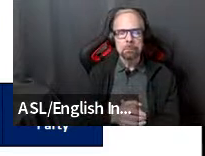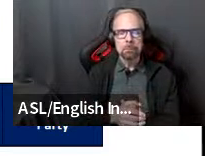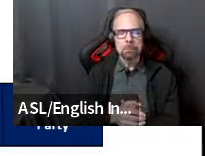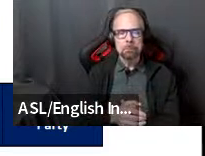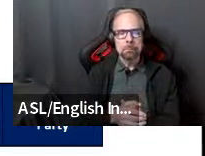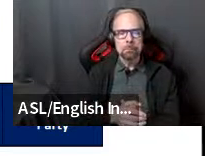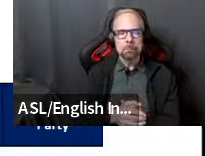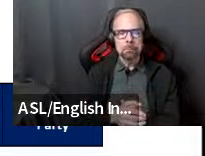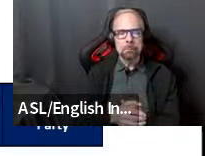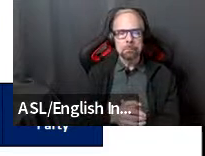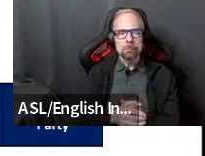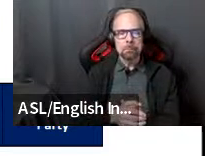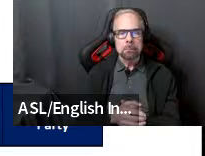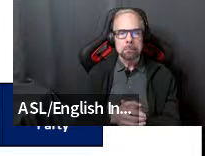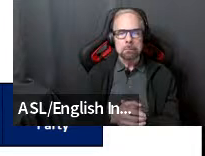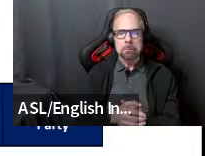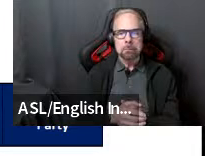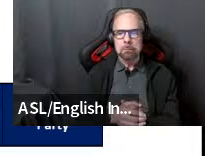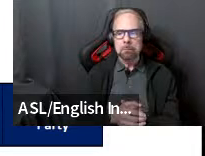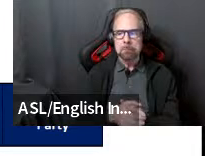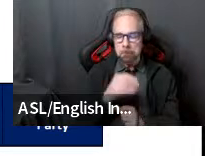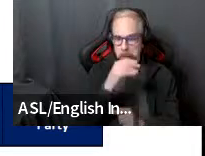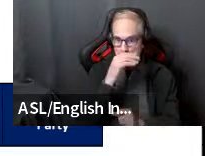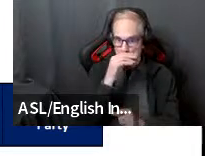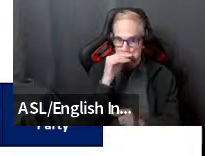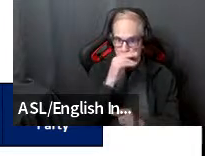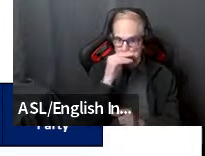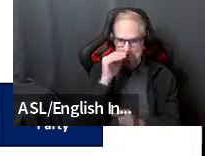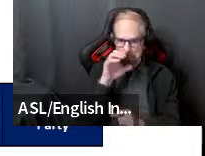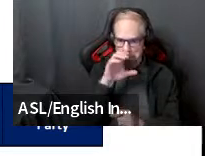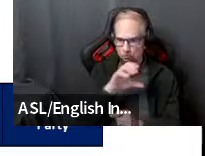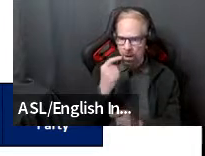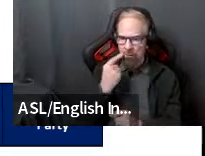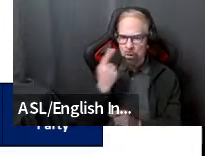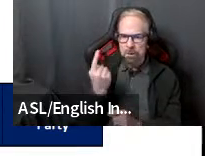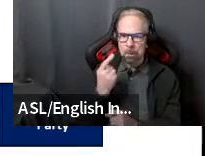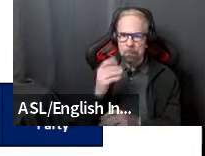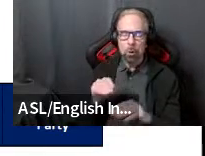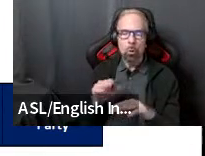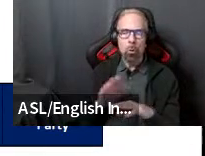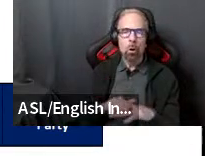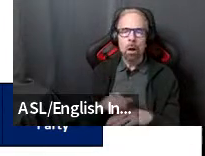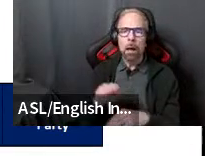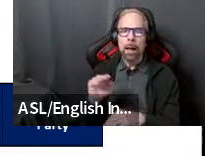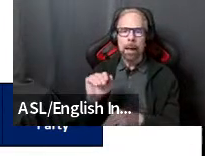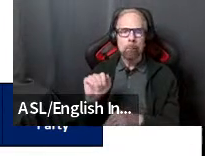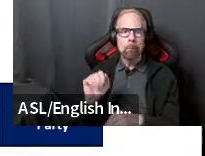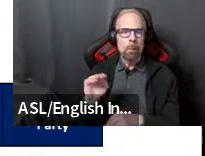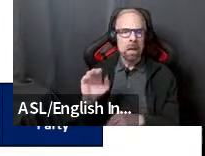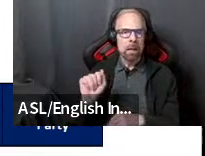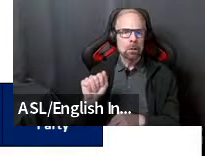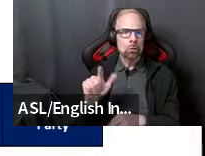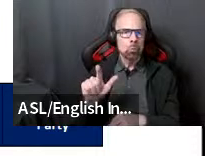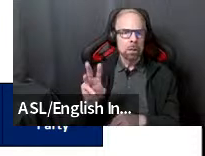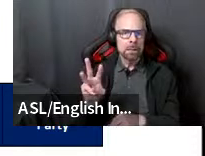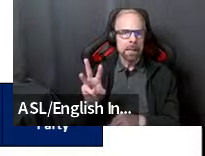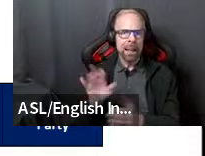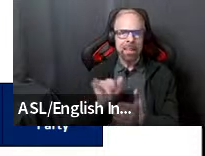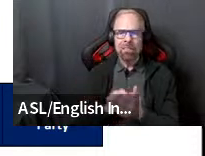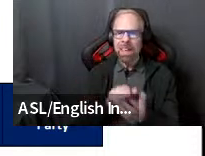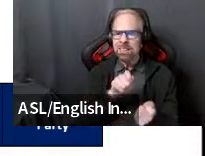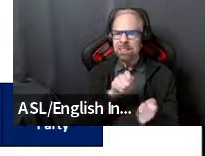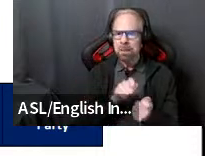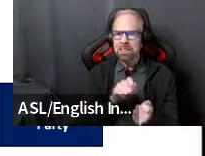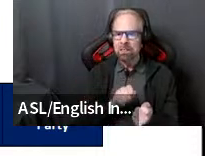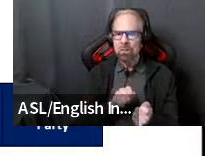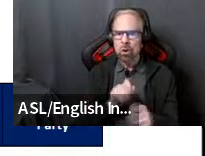I'm looking for clarity on MA 26. I'm not sure that it belongs to MA 26. Is there specificity on protective